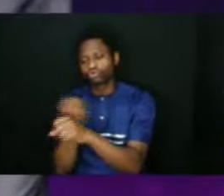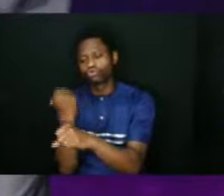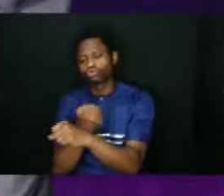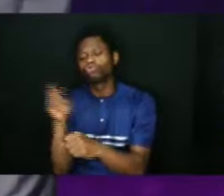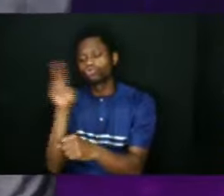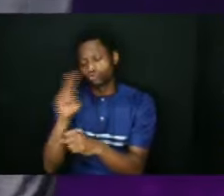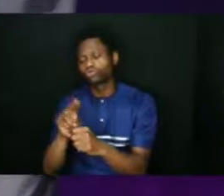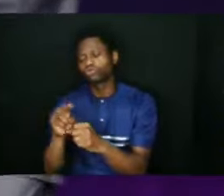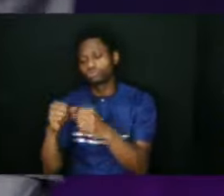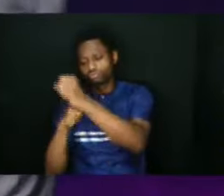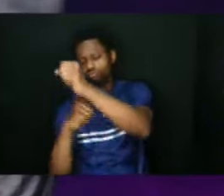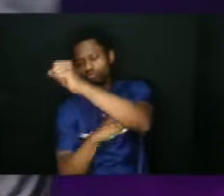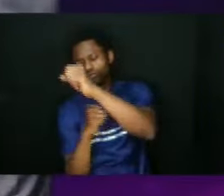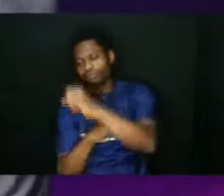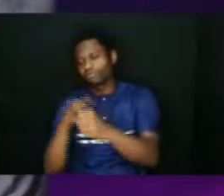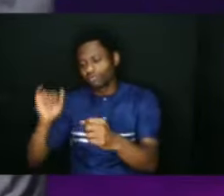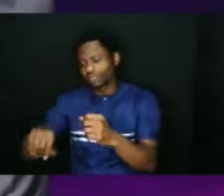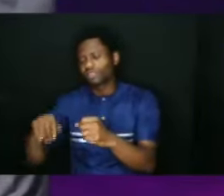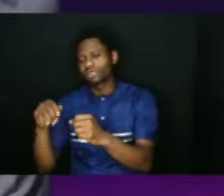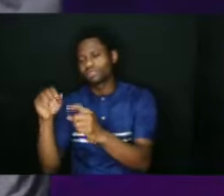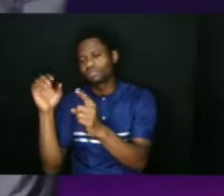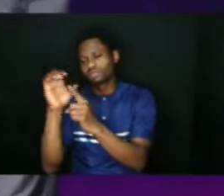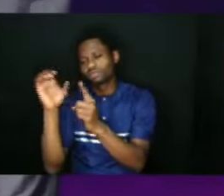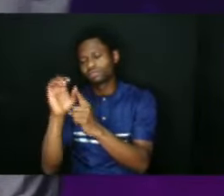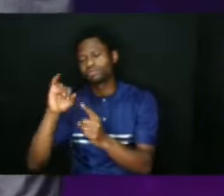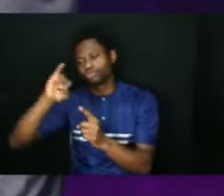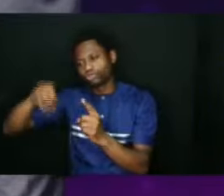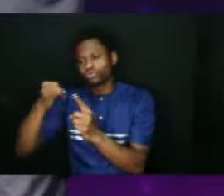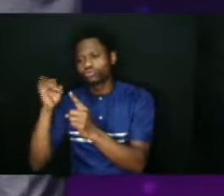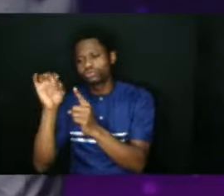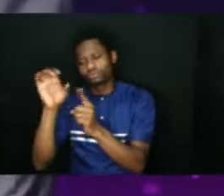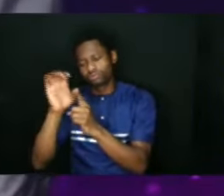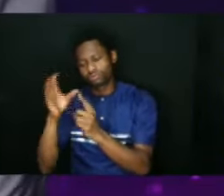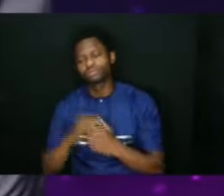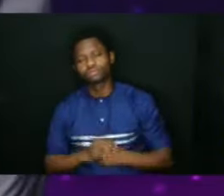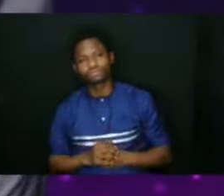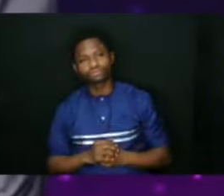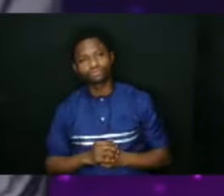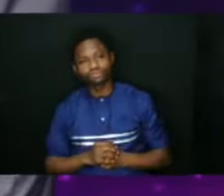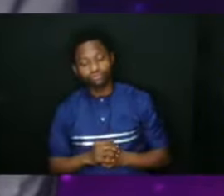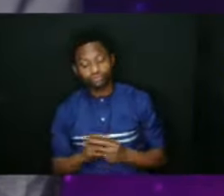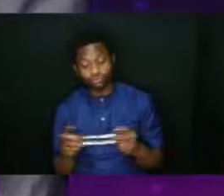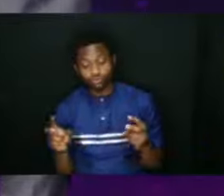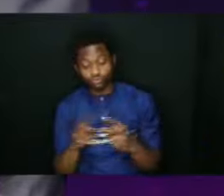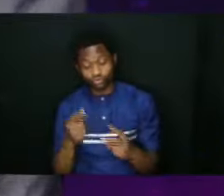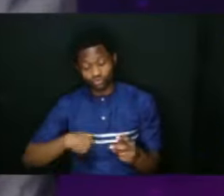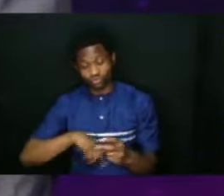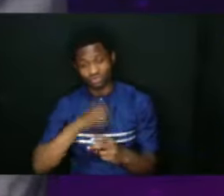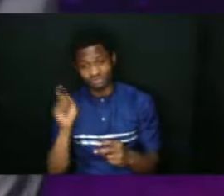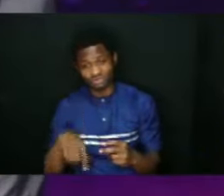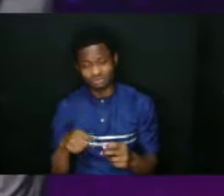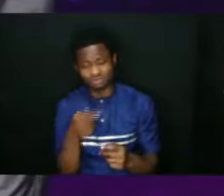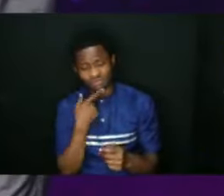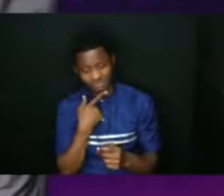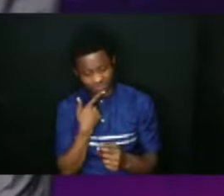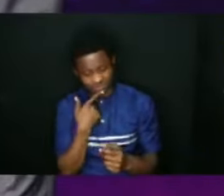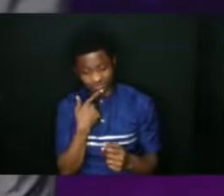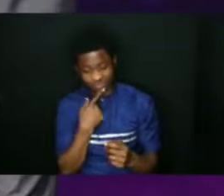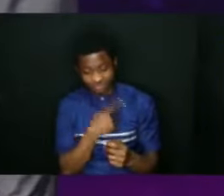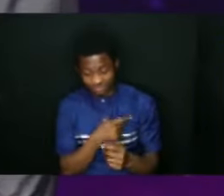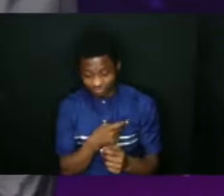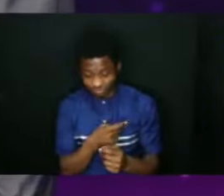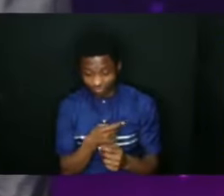tofa pema Jerusalem fofra onyame de brain se kura ye besin mu no. So we can say that these virtues